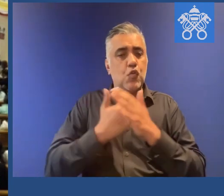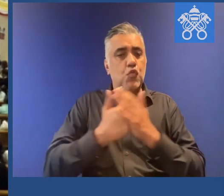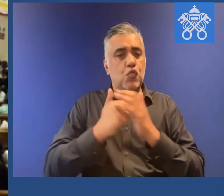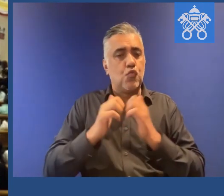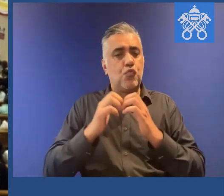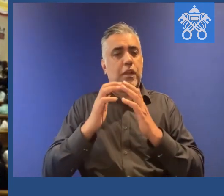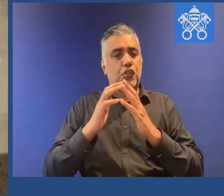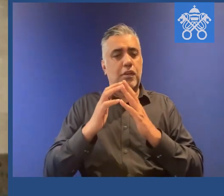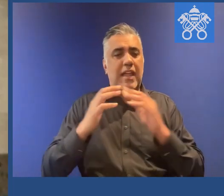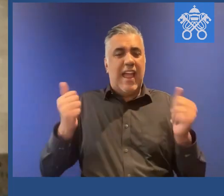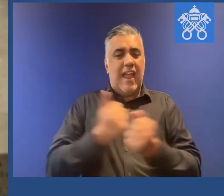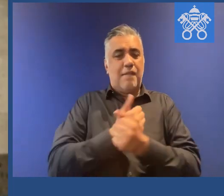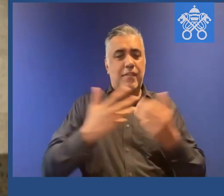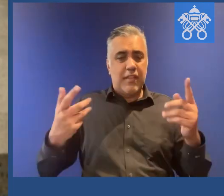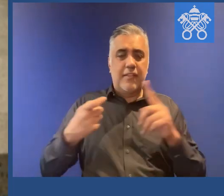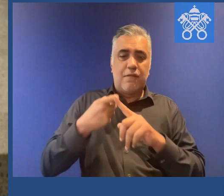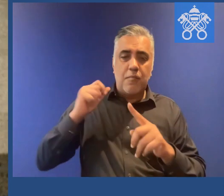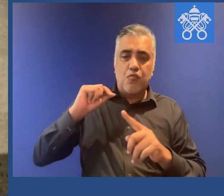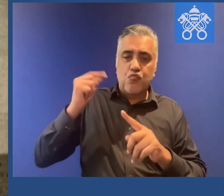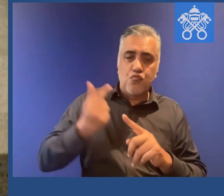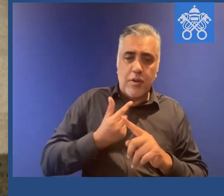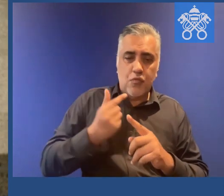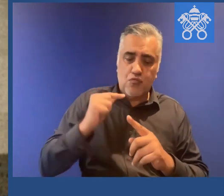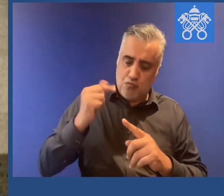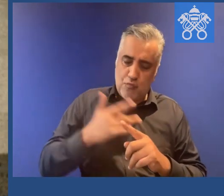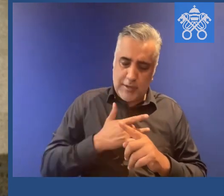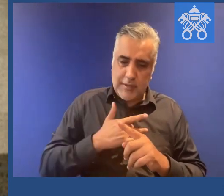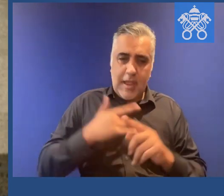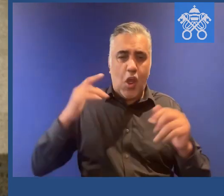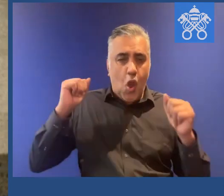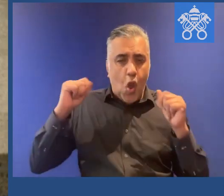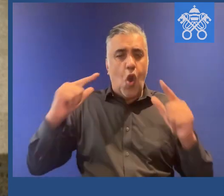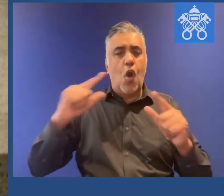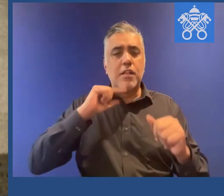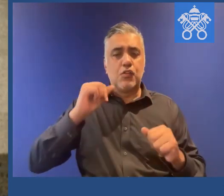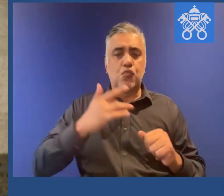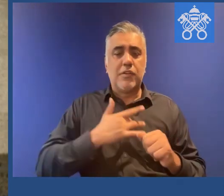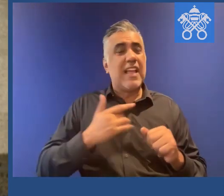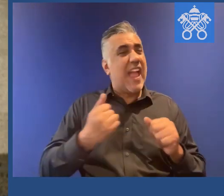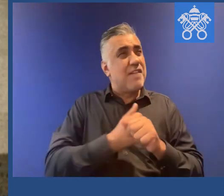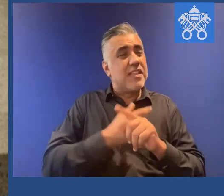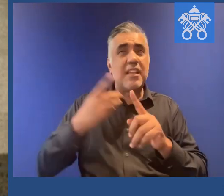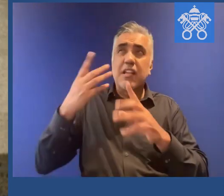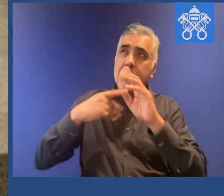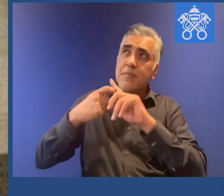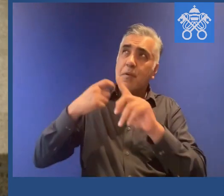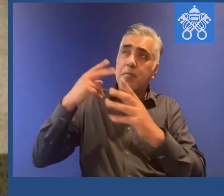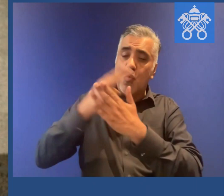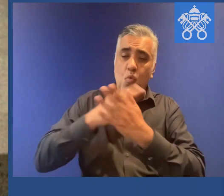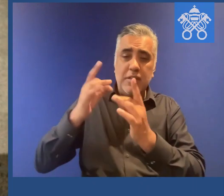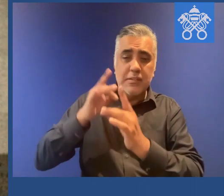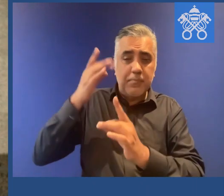creation. Everything flows from grace. All is grace. Everything comes from the Holy